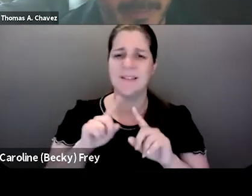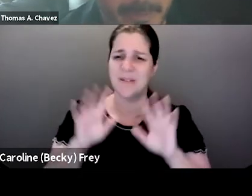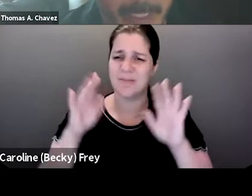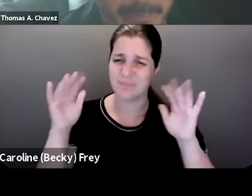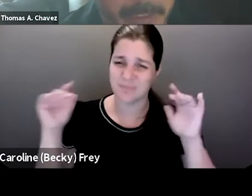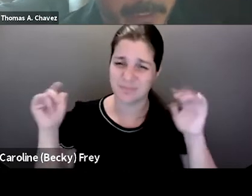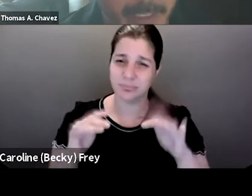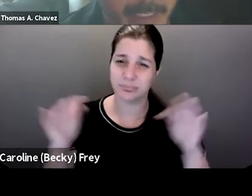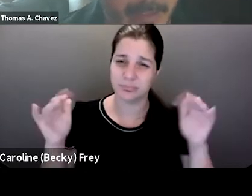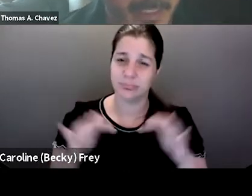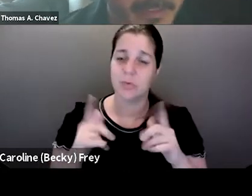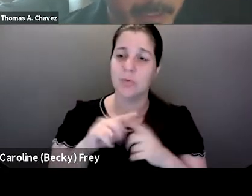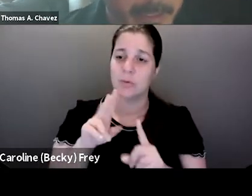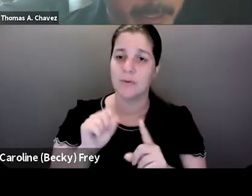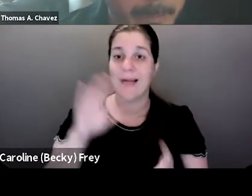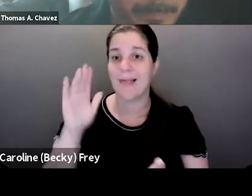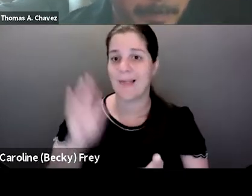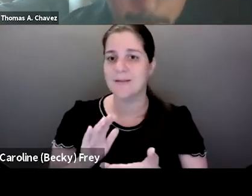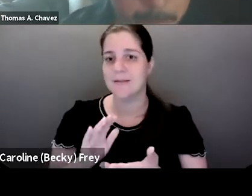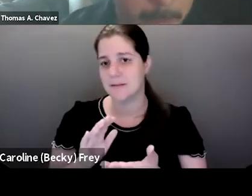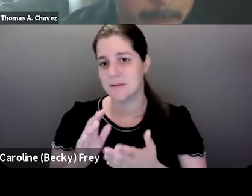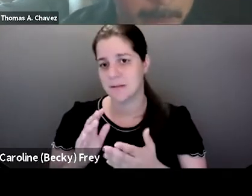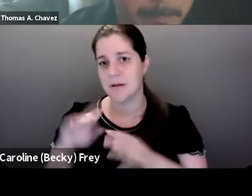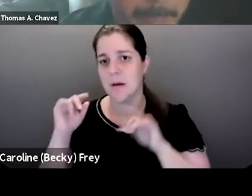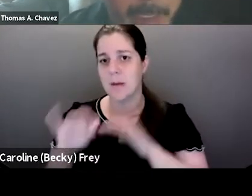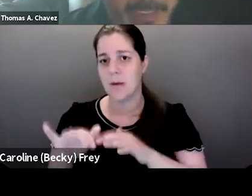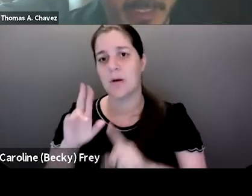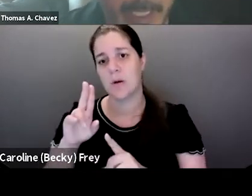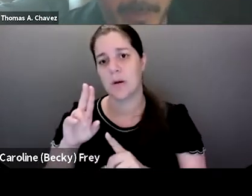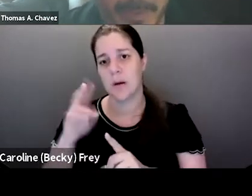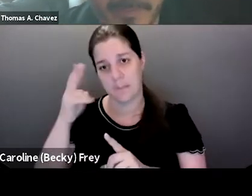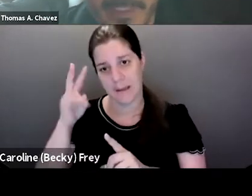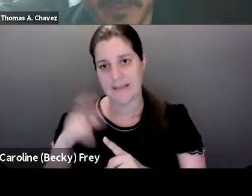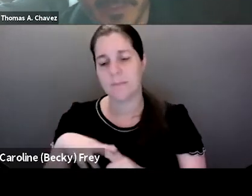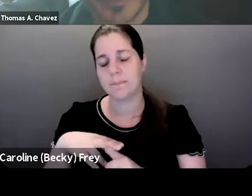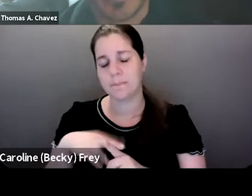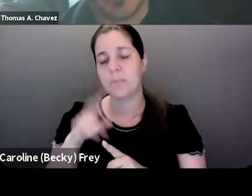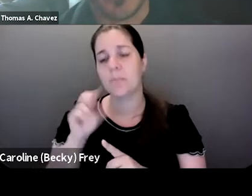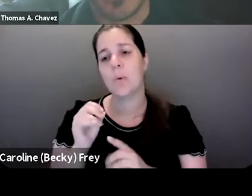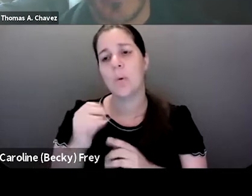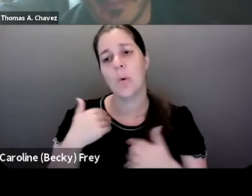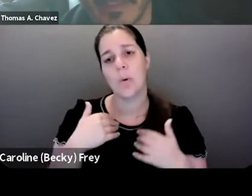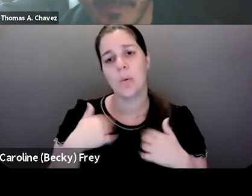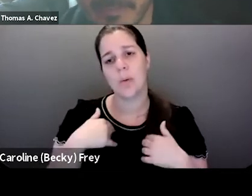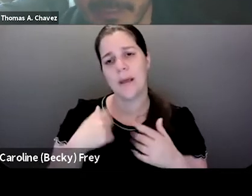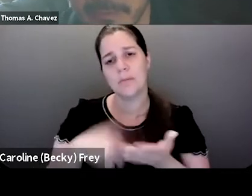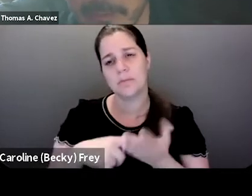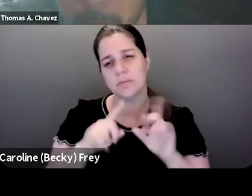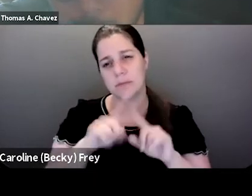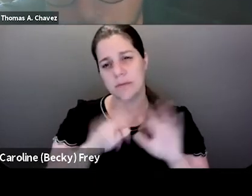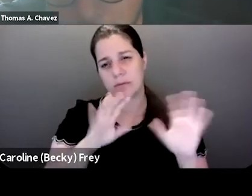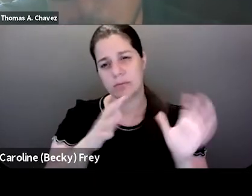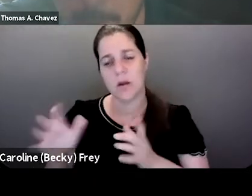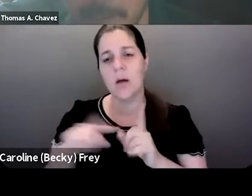least migrant population are Mexican nationals. One theory that is well discussed in discourses of Latinx well-being